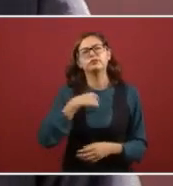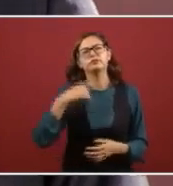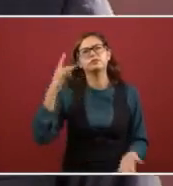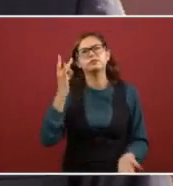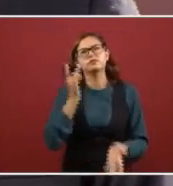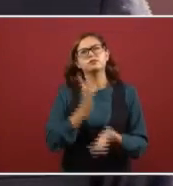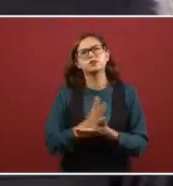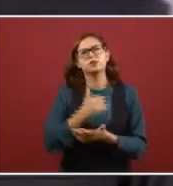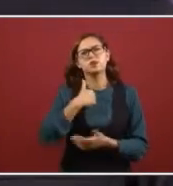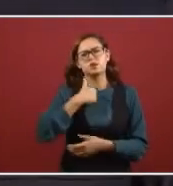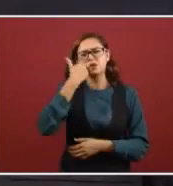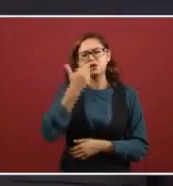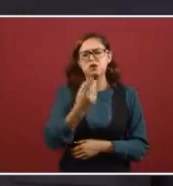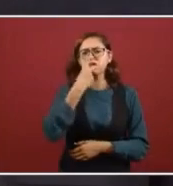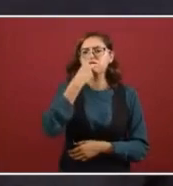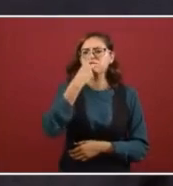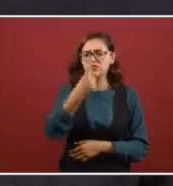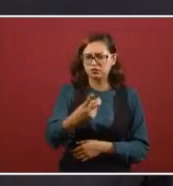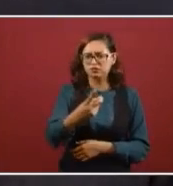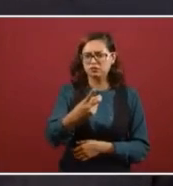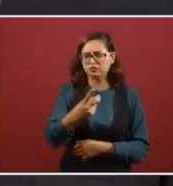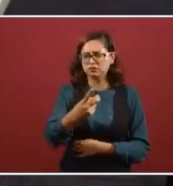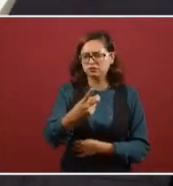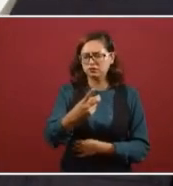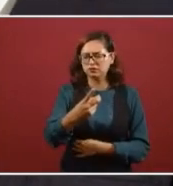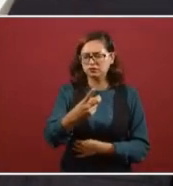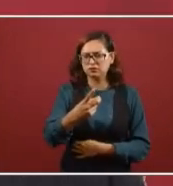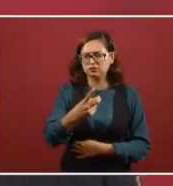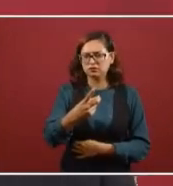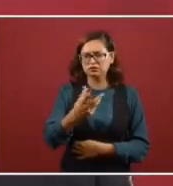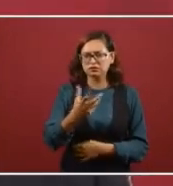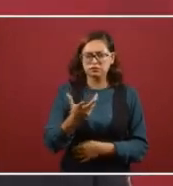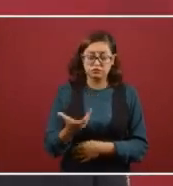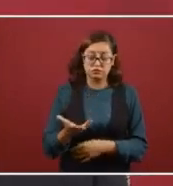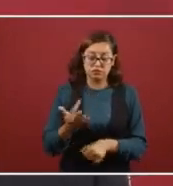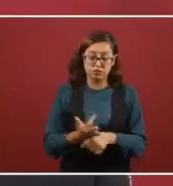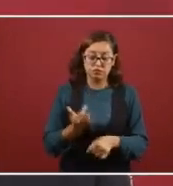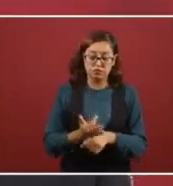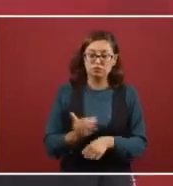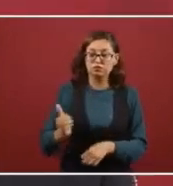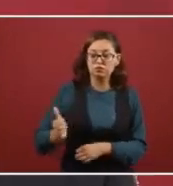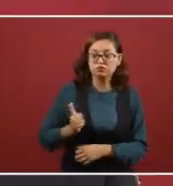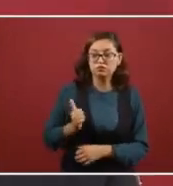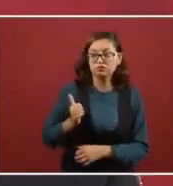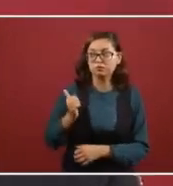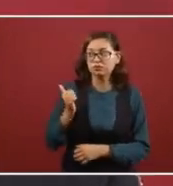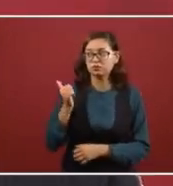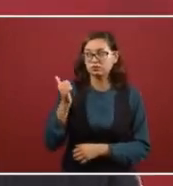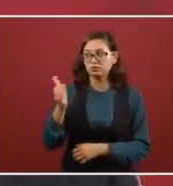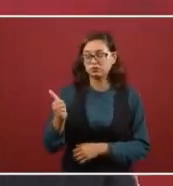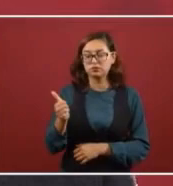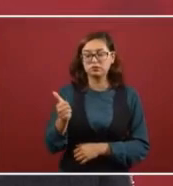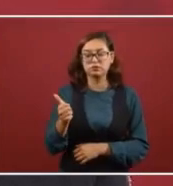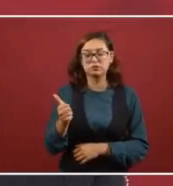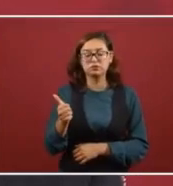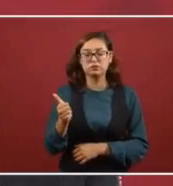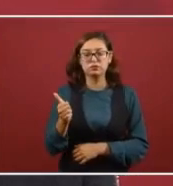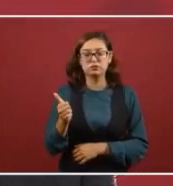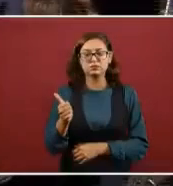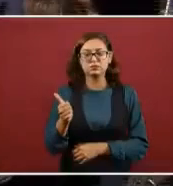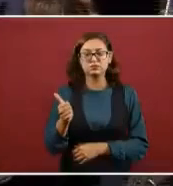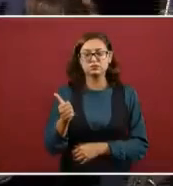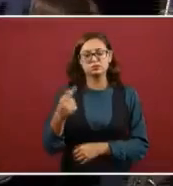comentarles comment que también that aprovechar and take the advantage of the opportunity